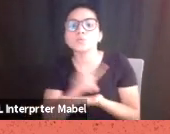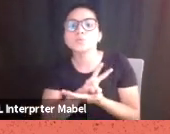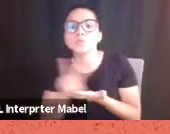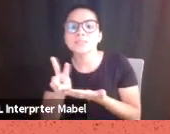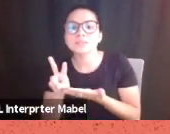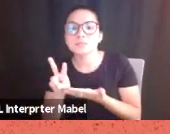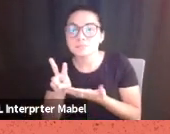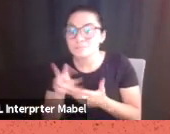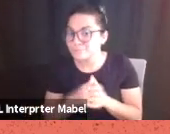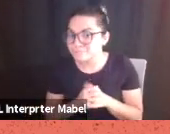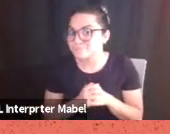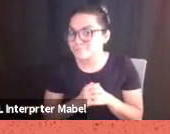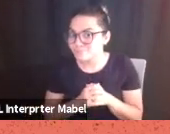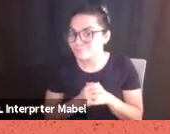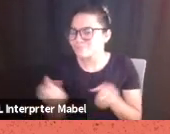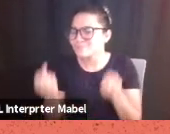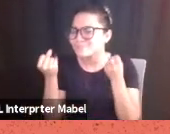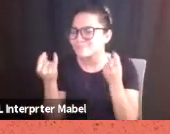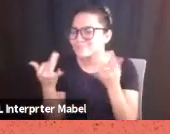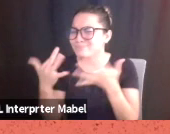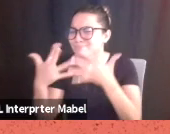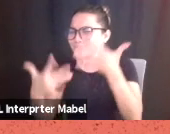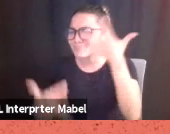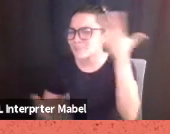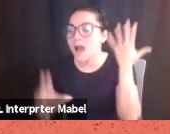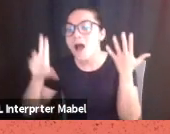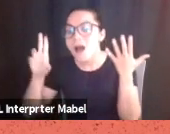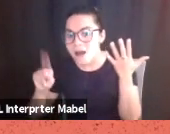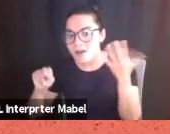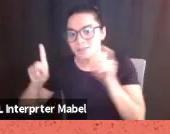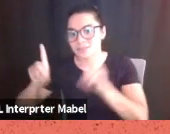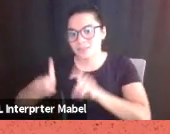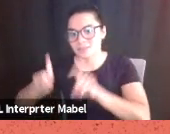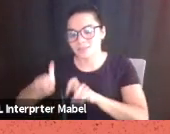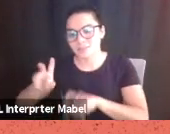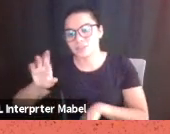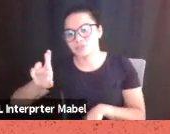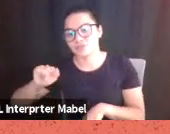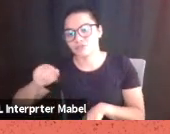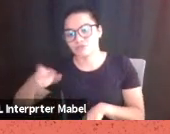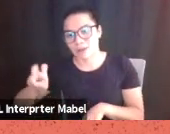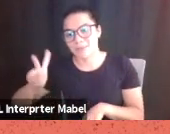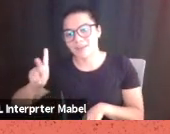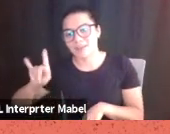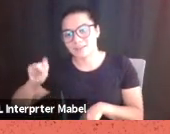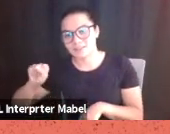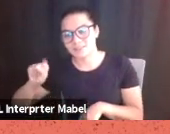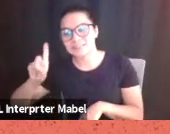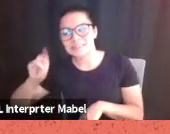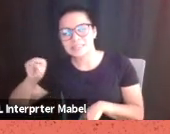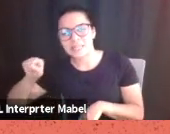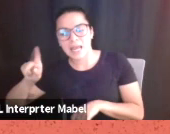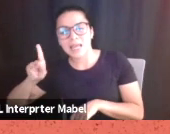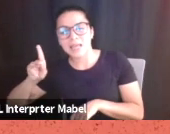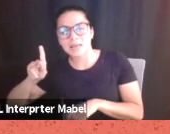There are countless untested rape kits in Chicago. There's literally no question why my case